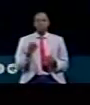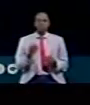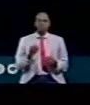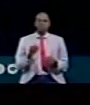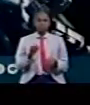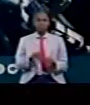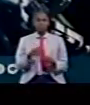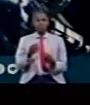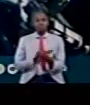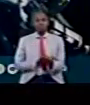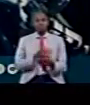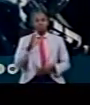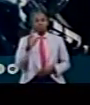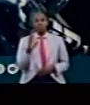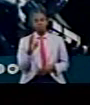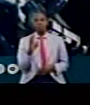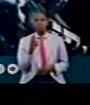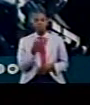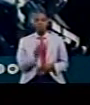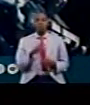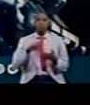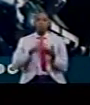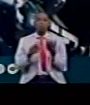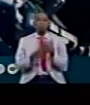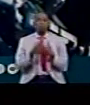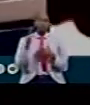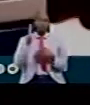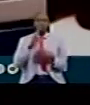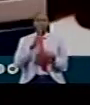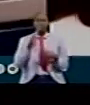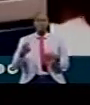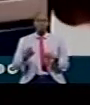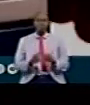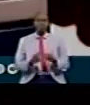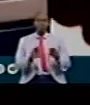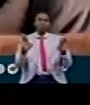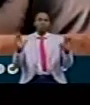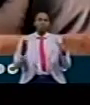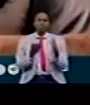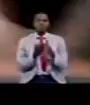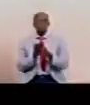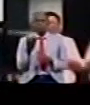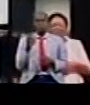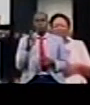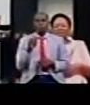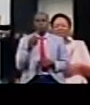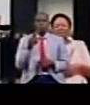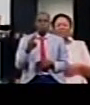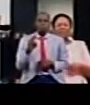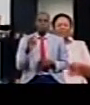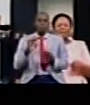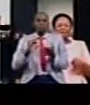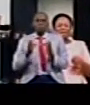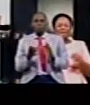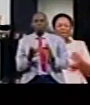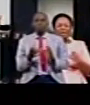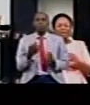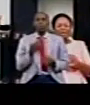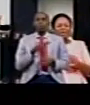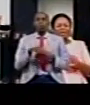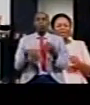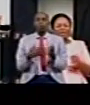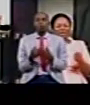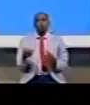oh Lord, protect our children, oh Lord. My Lord, the King, protect our children, oh Lord. Oh Lord, God, protect our children, oh Lord. Oh, God, we pray that